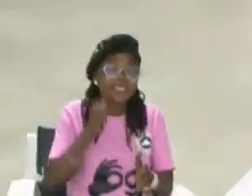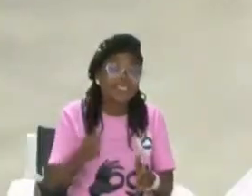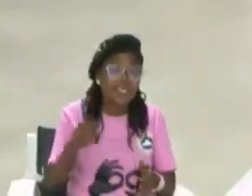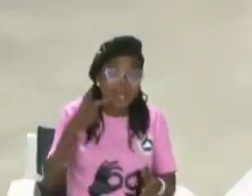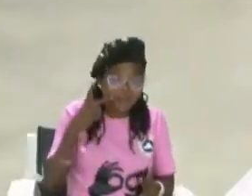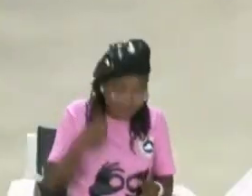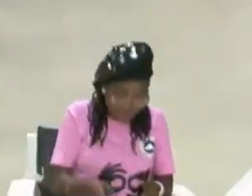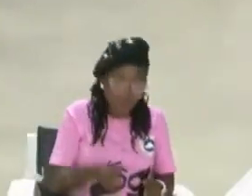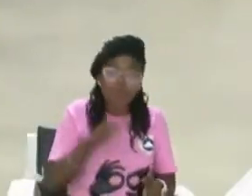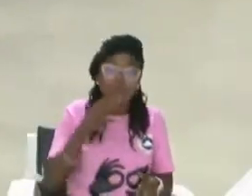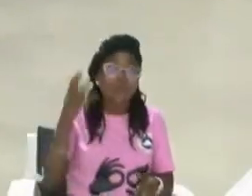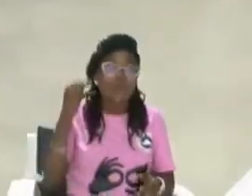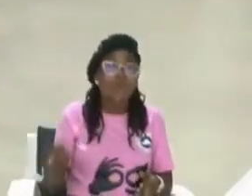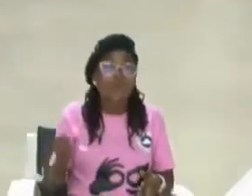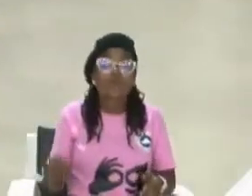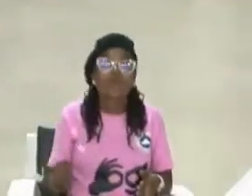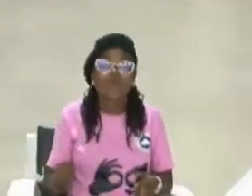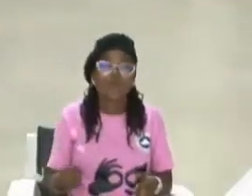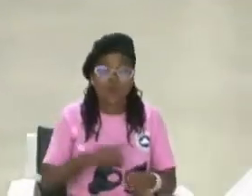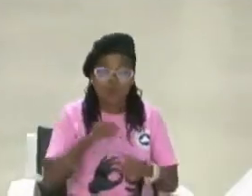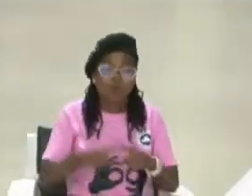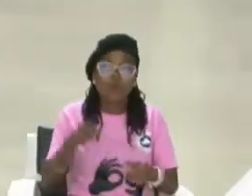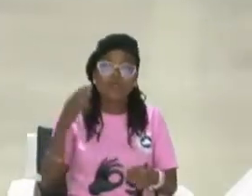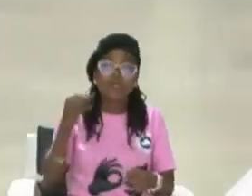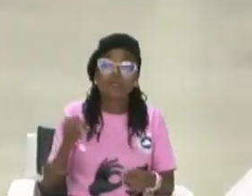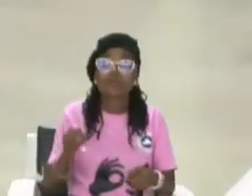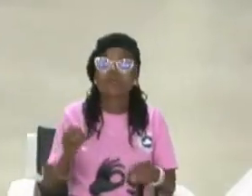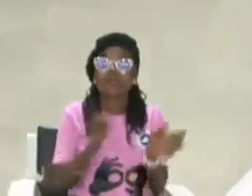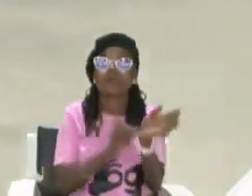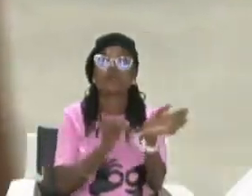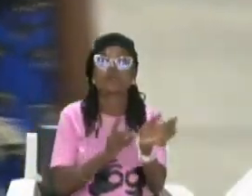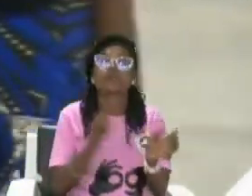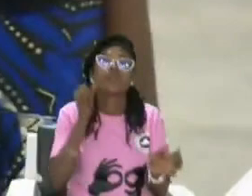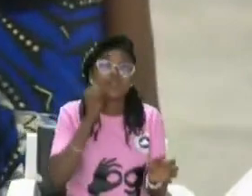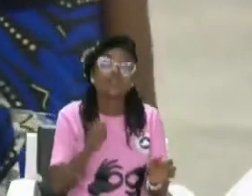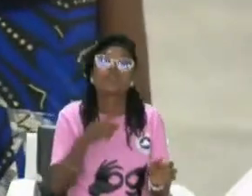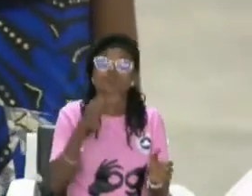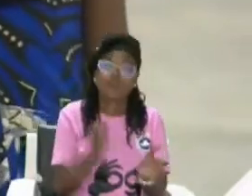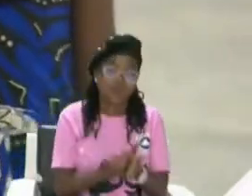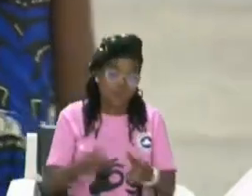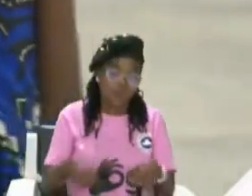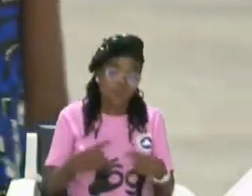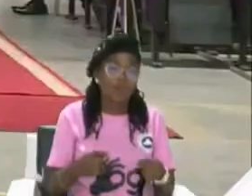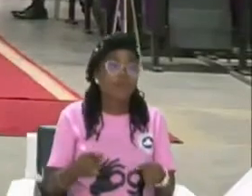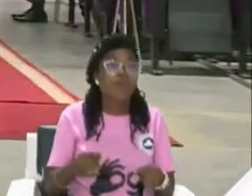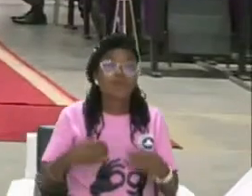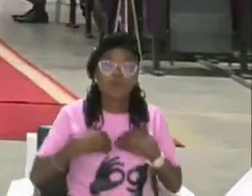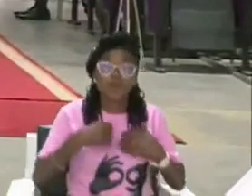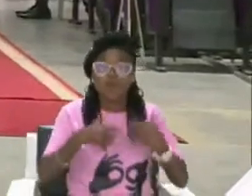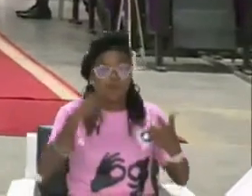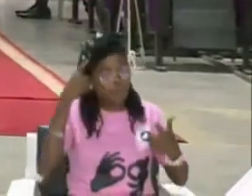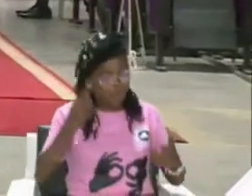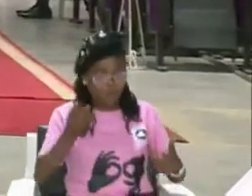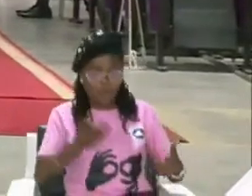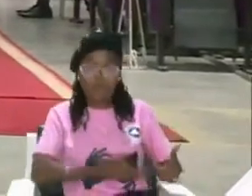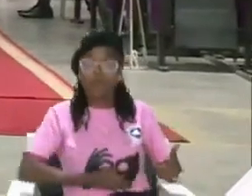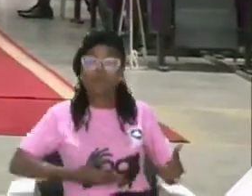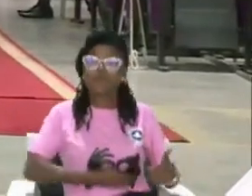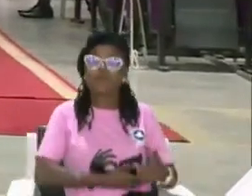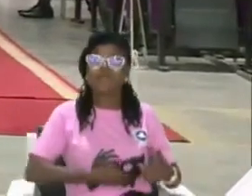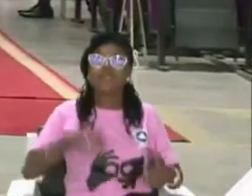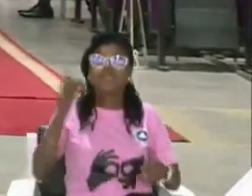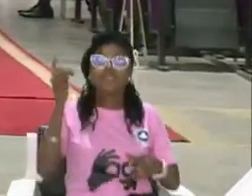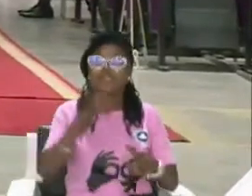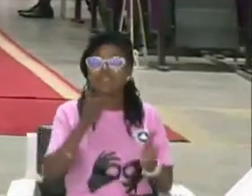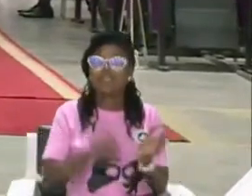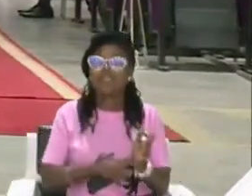the symptom of meningitis. When the doctor told us, she said we have to go for a surgery, that this cannot be done here.